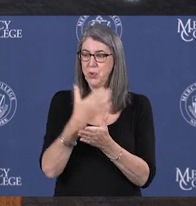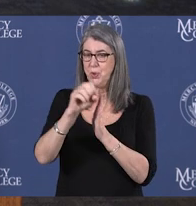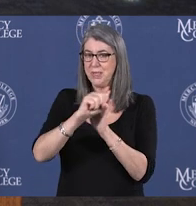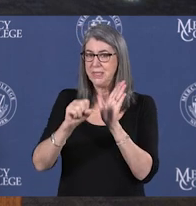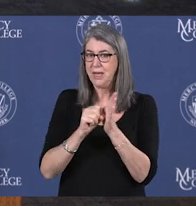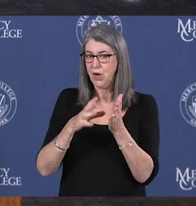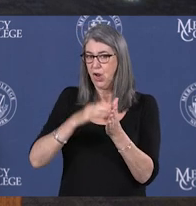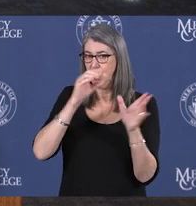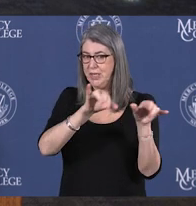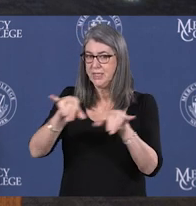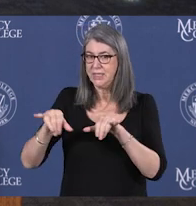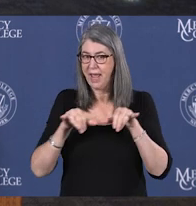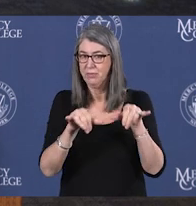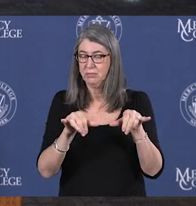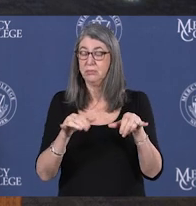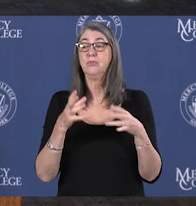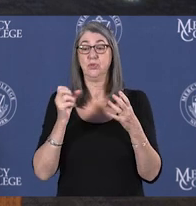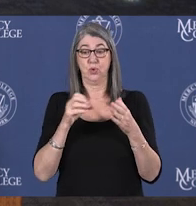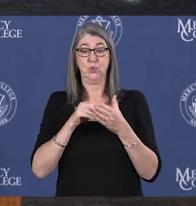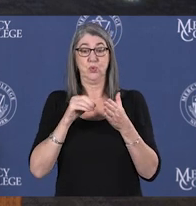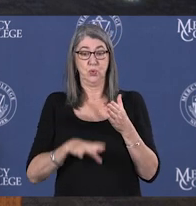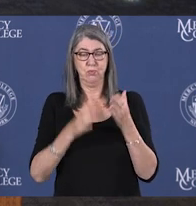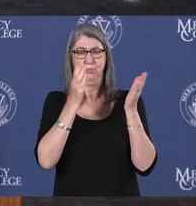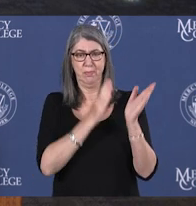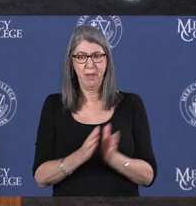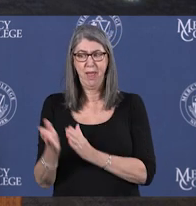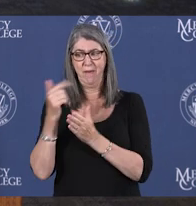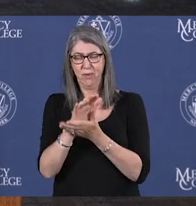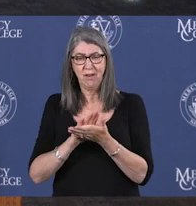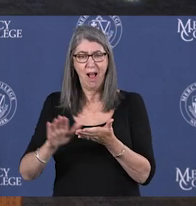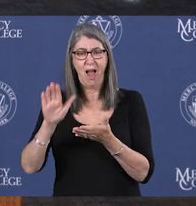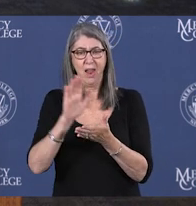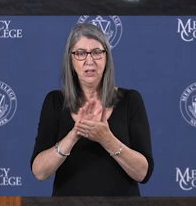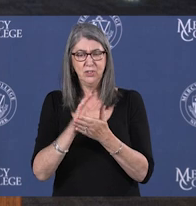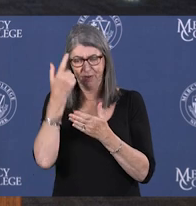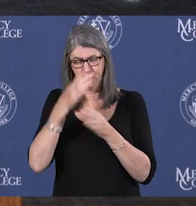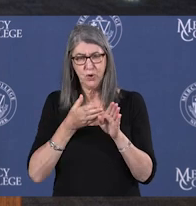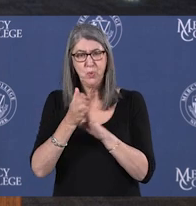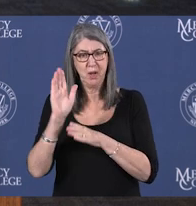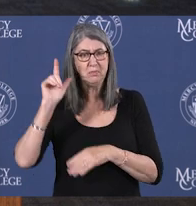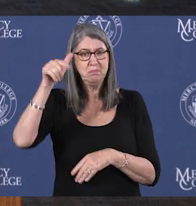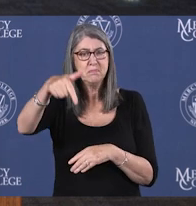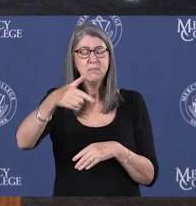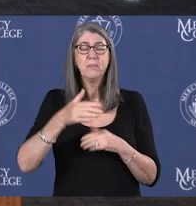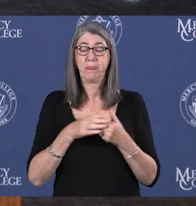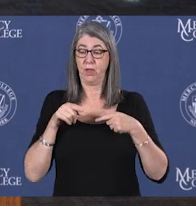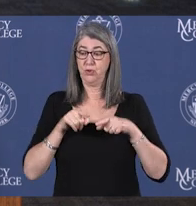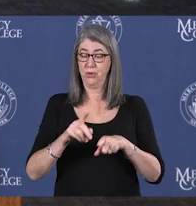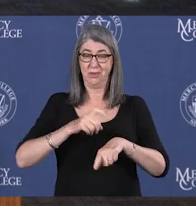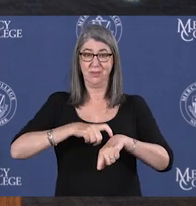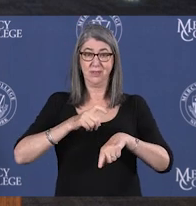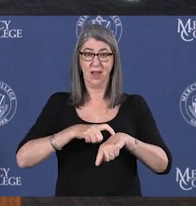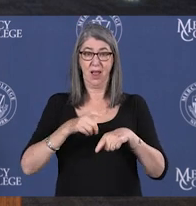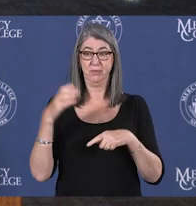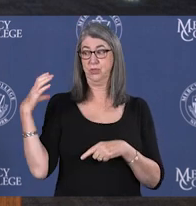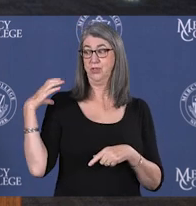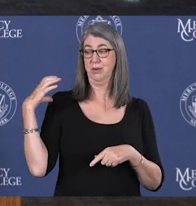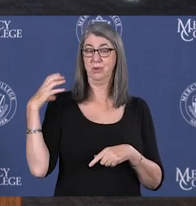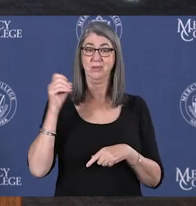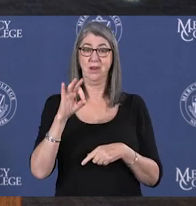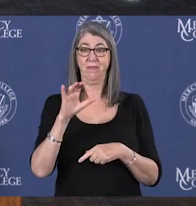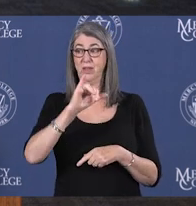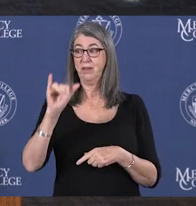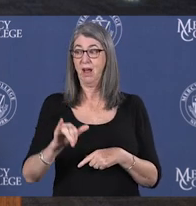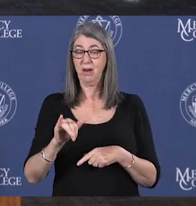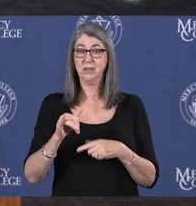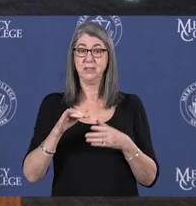York State learning standards so that students were prepared for college and for their careers. During your time as chairperson